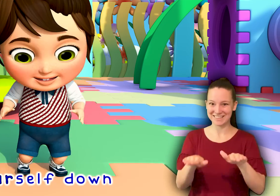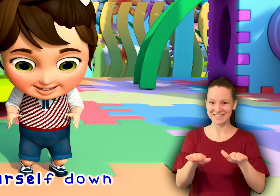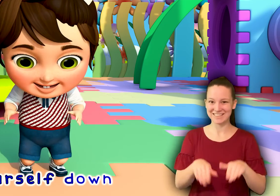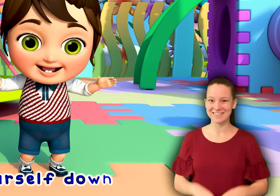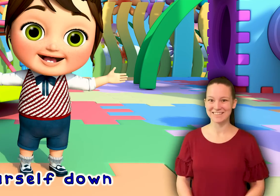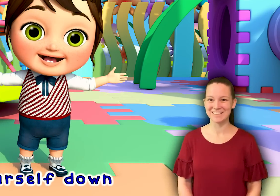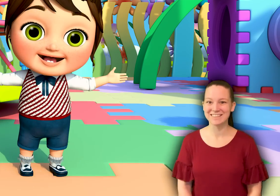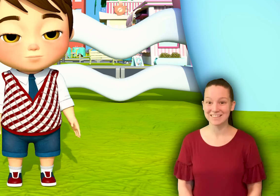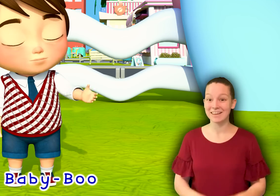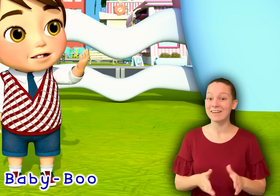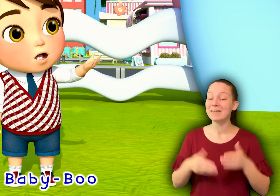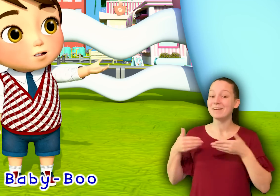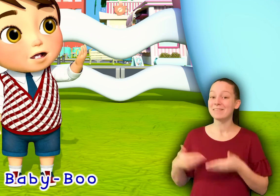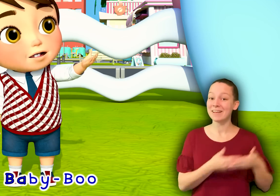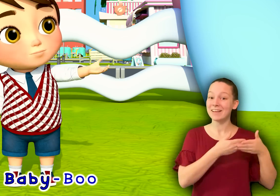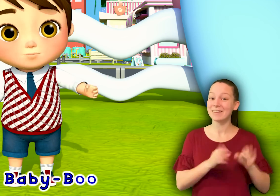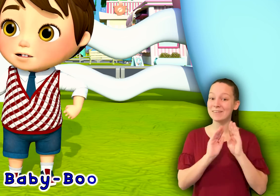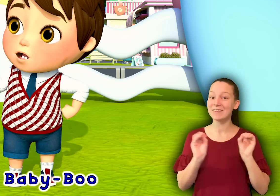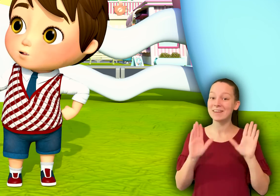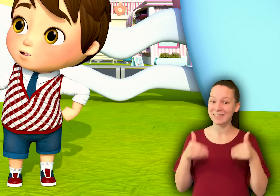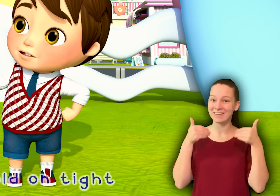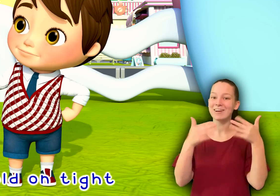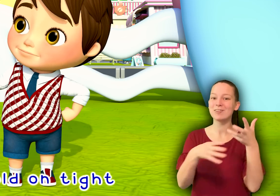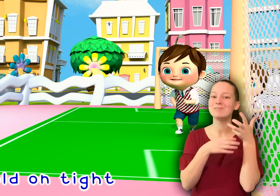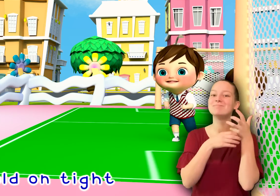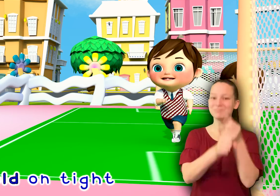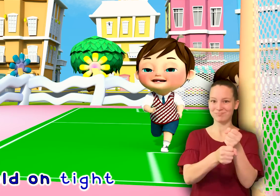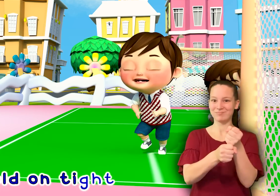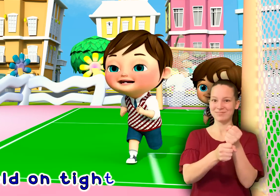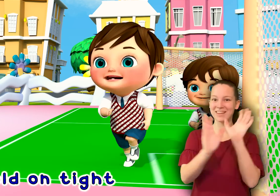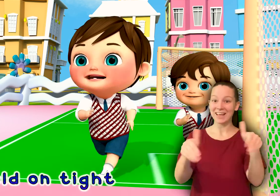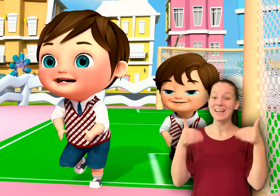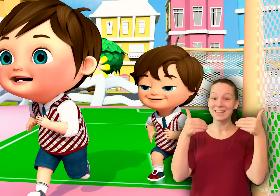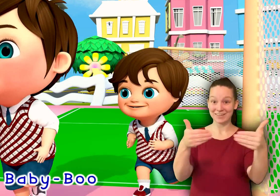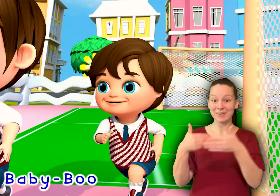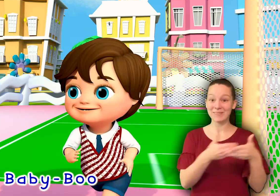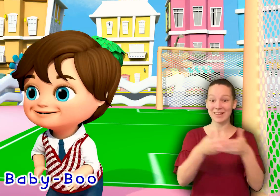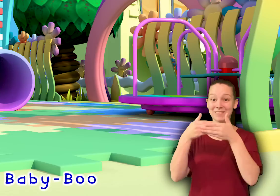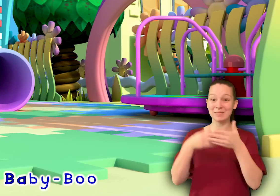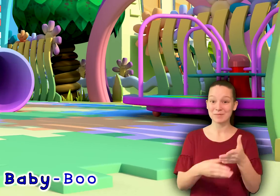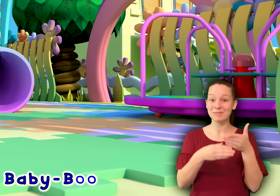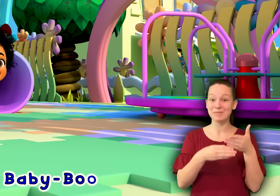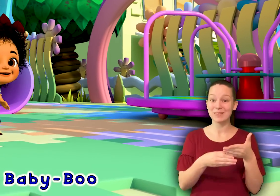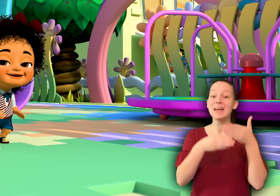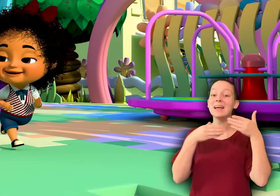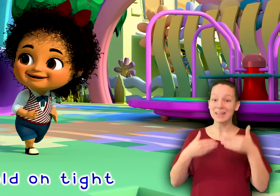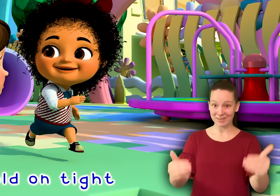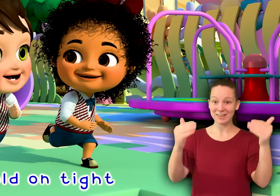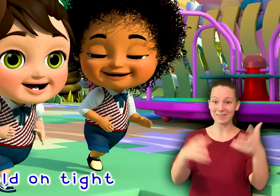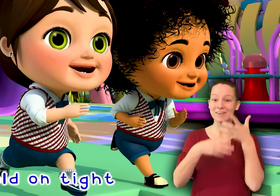yourself down here we go baby boo here we go hold on tight here we go baby